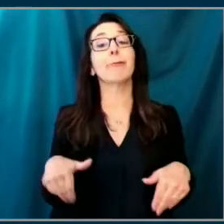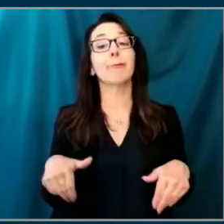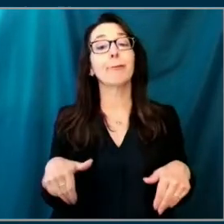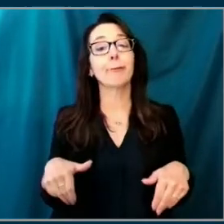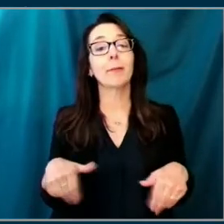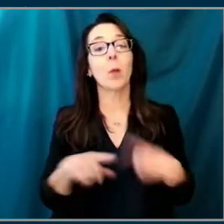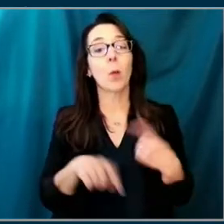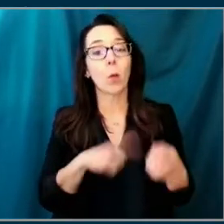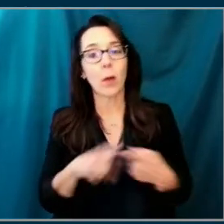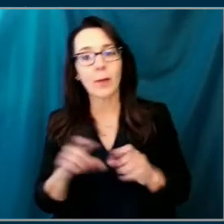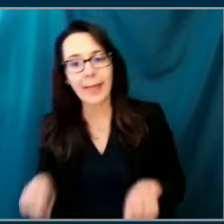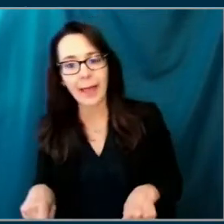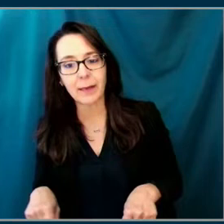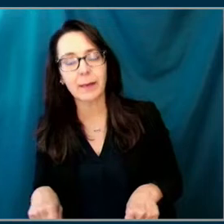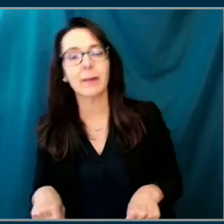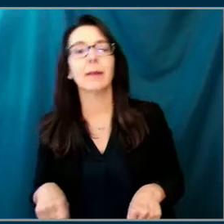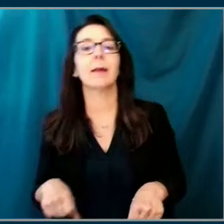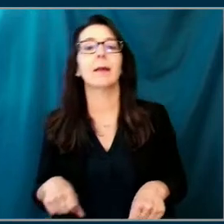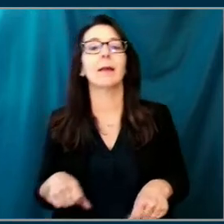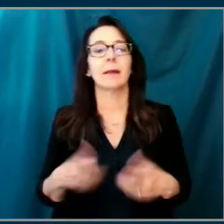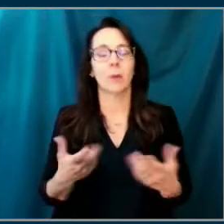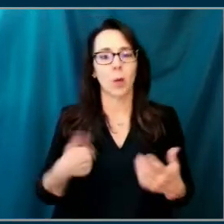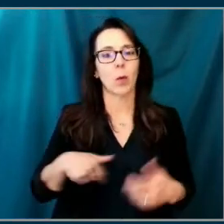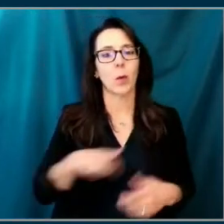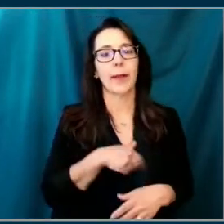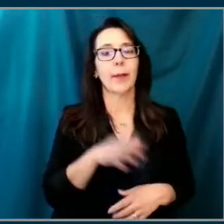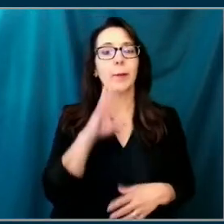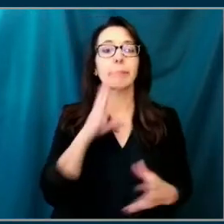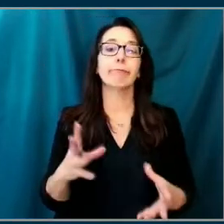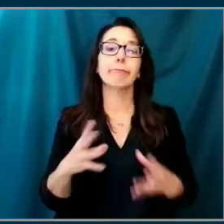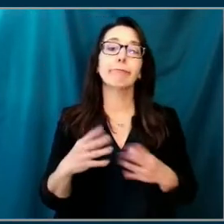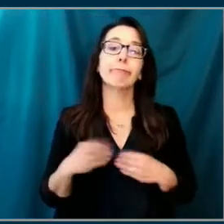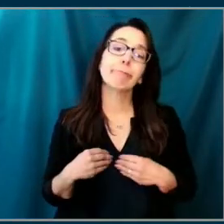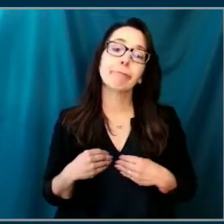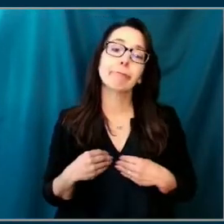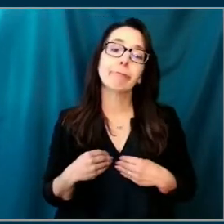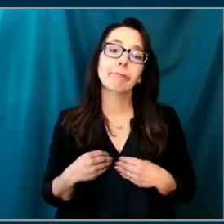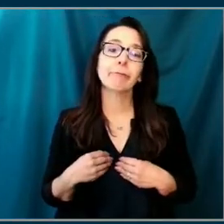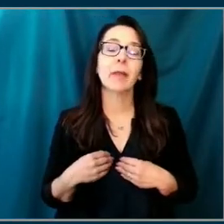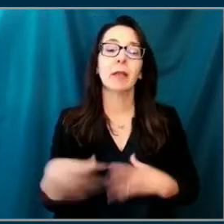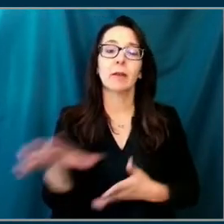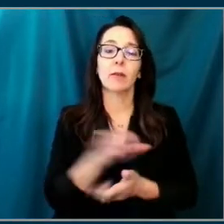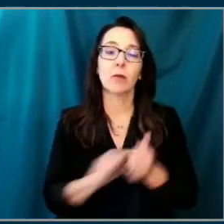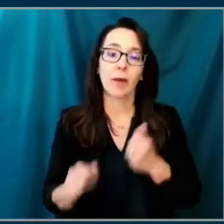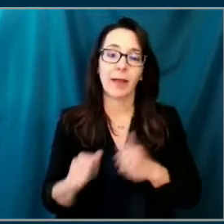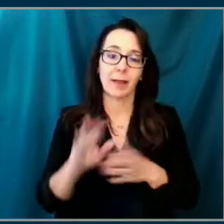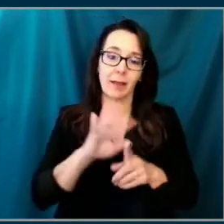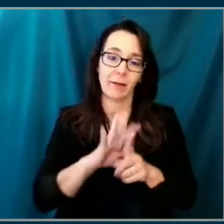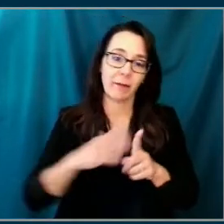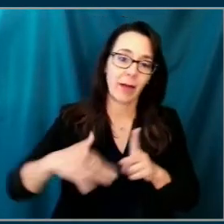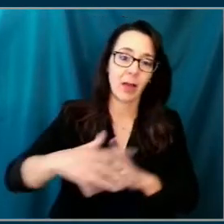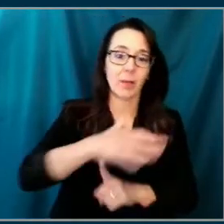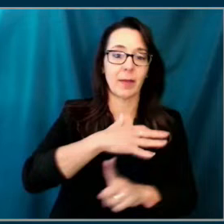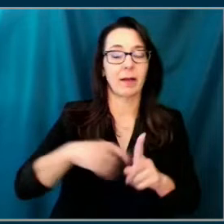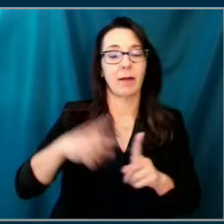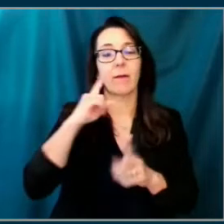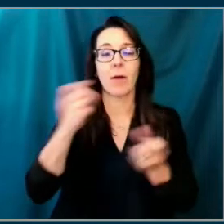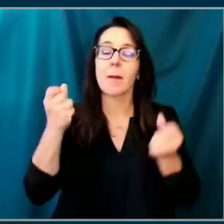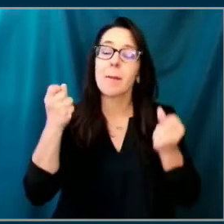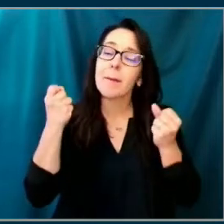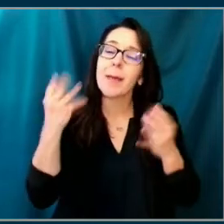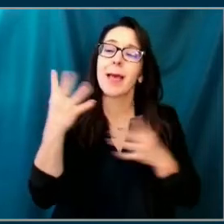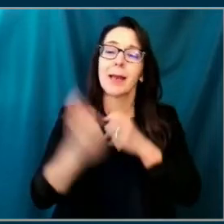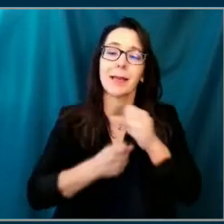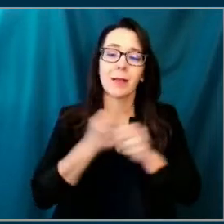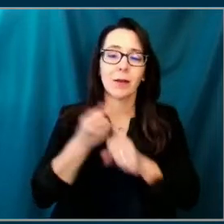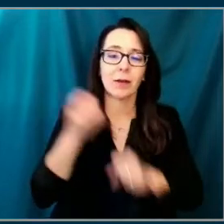can, then we are complicit in contributing to the destruction of our environment for generations to come.